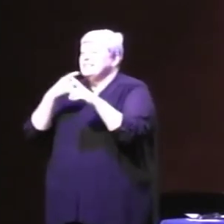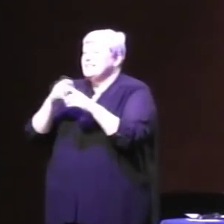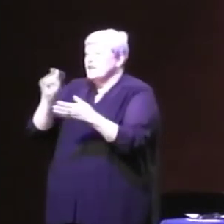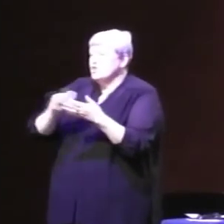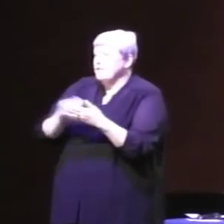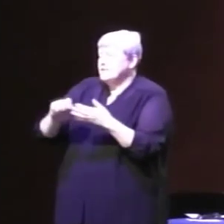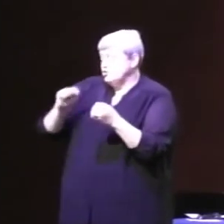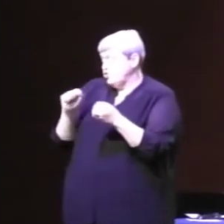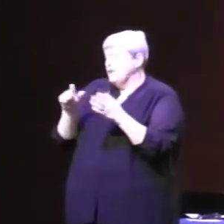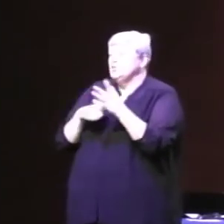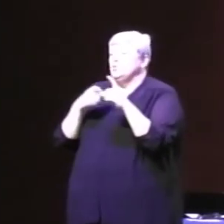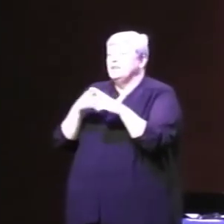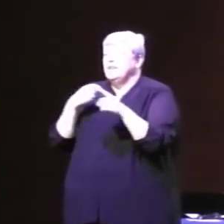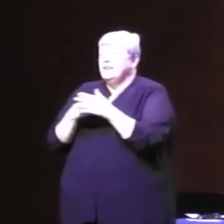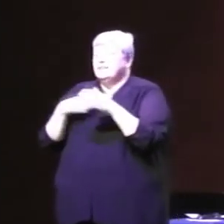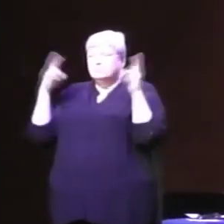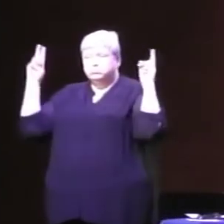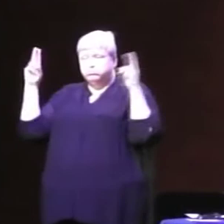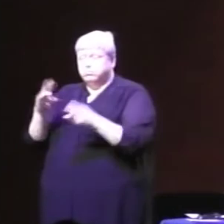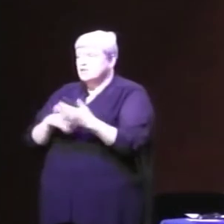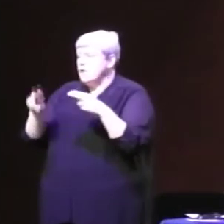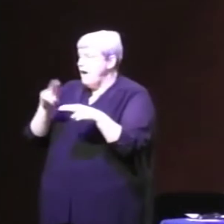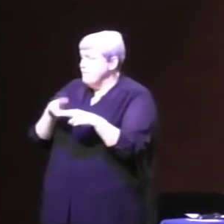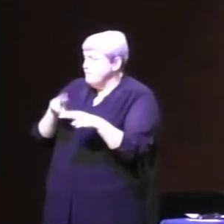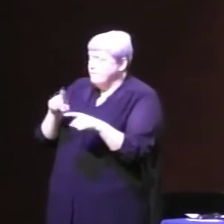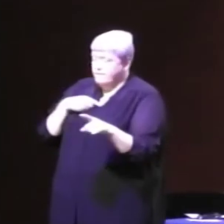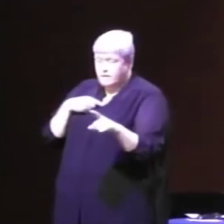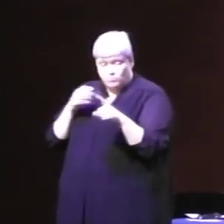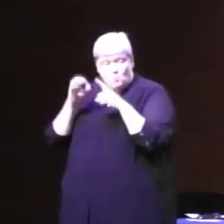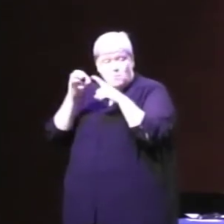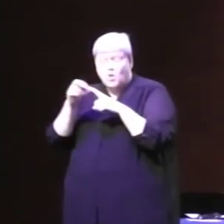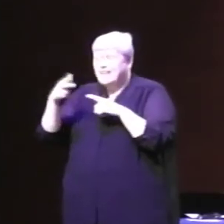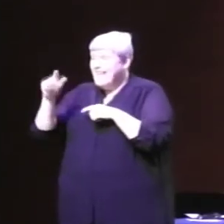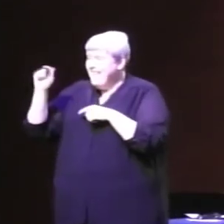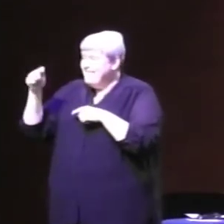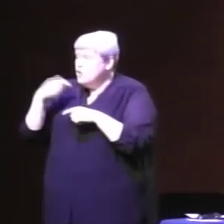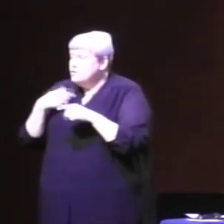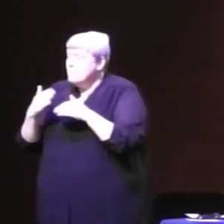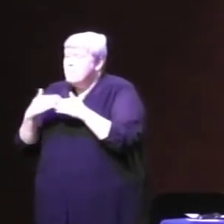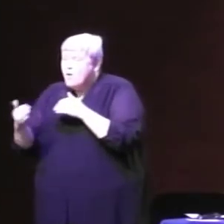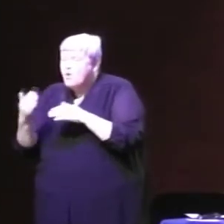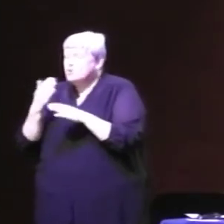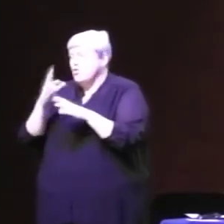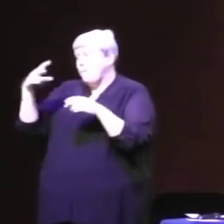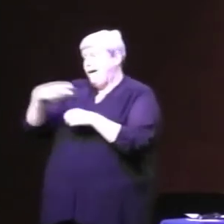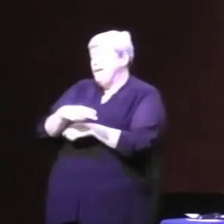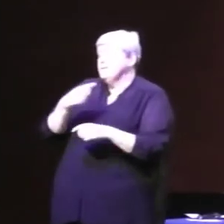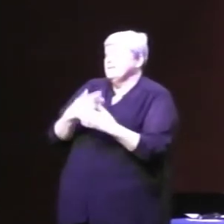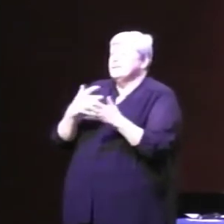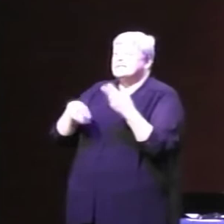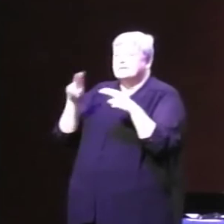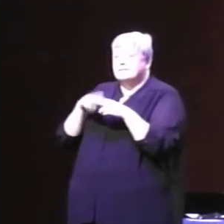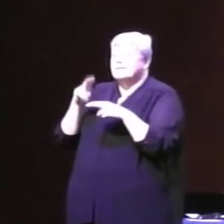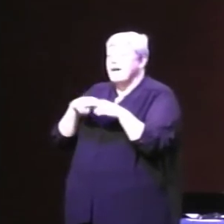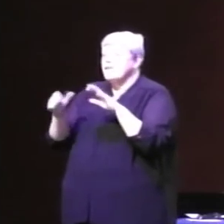UK and large staffing reductions. They're proposing 8,000 further job cuts and staff being based in